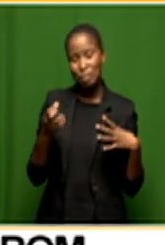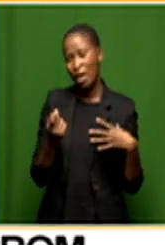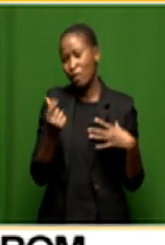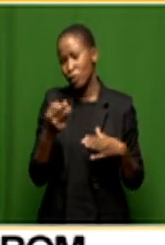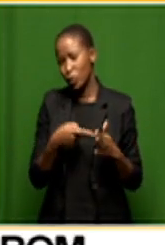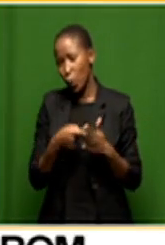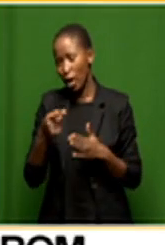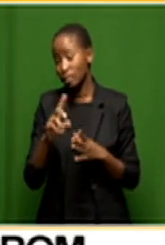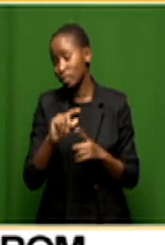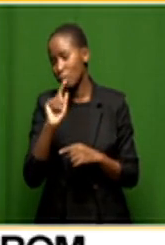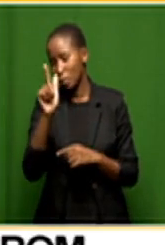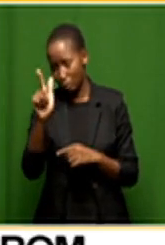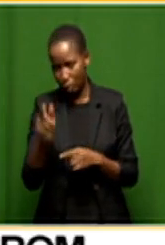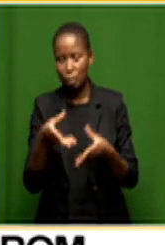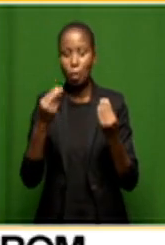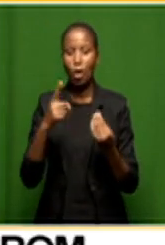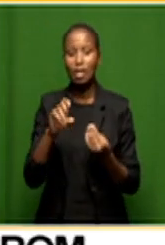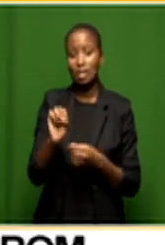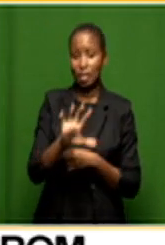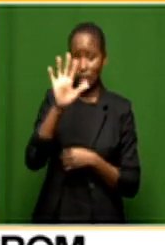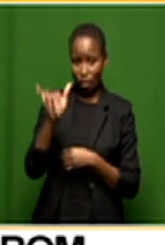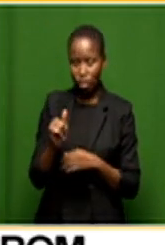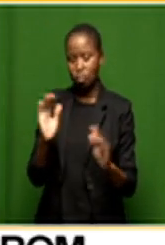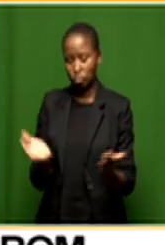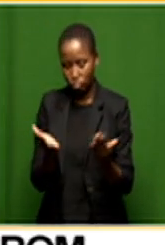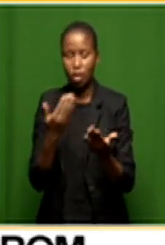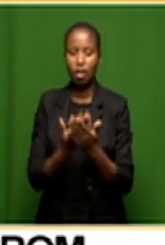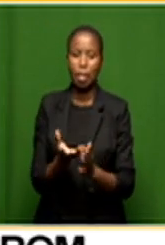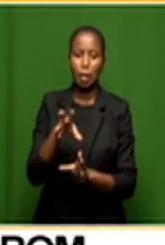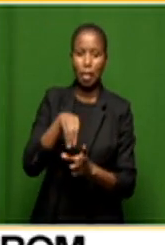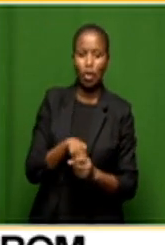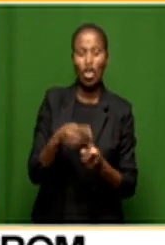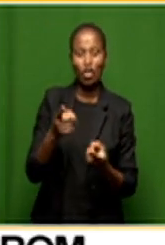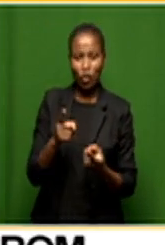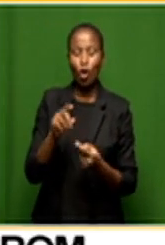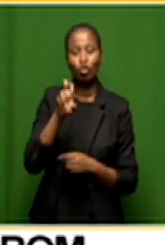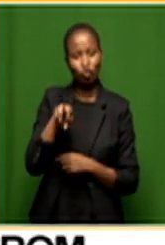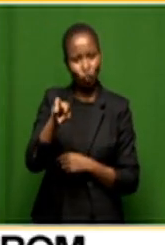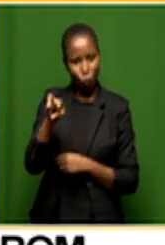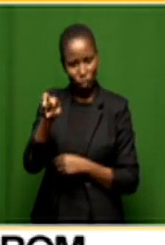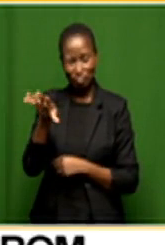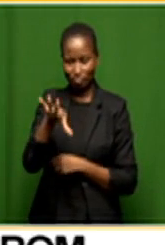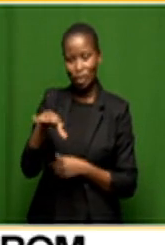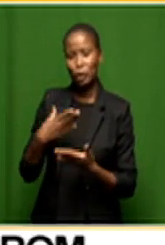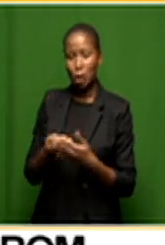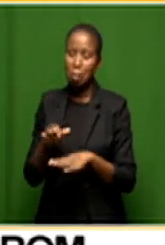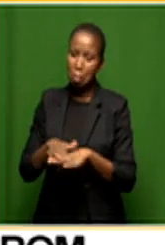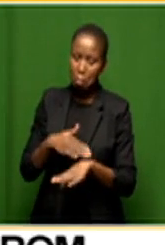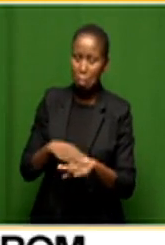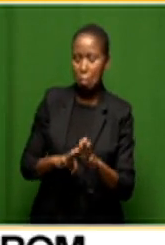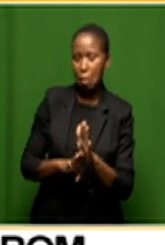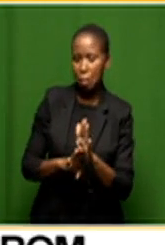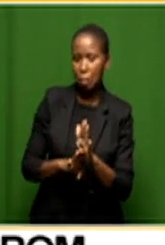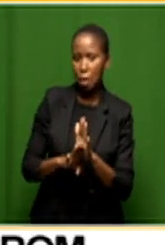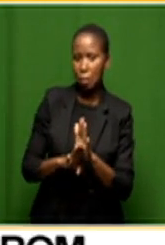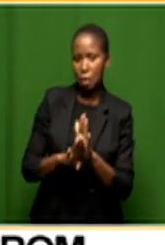it's local tourism that South Africans are encouraged to partake in as the country's tourism industry slowly but surely starts to recover